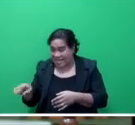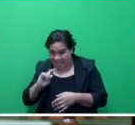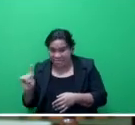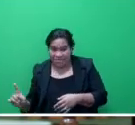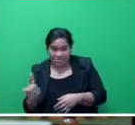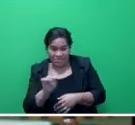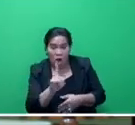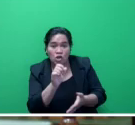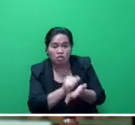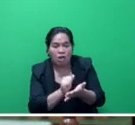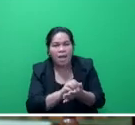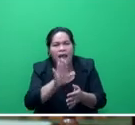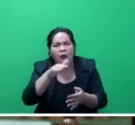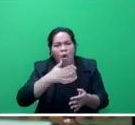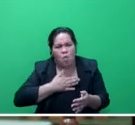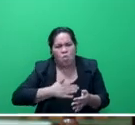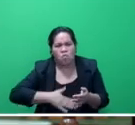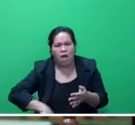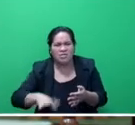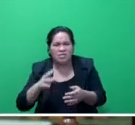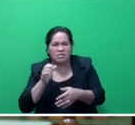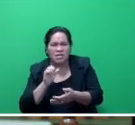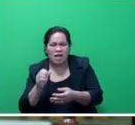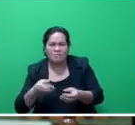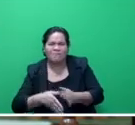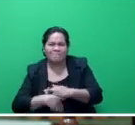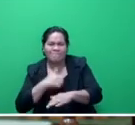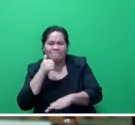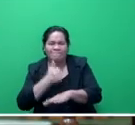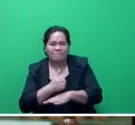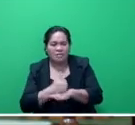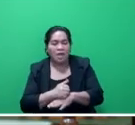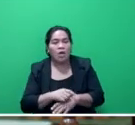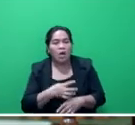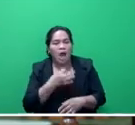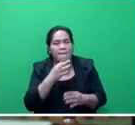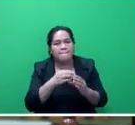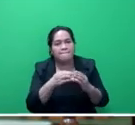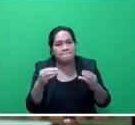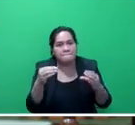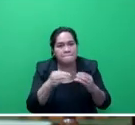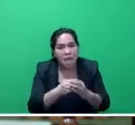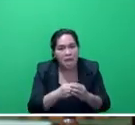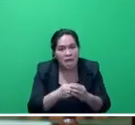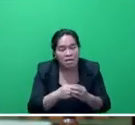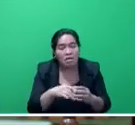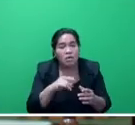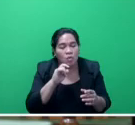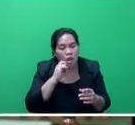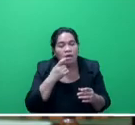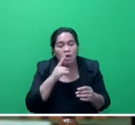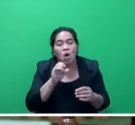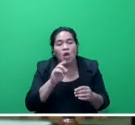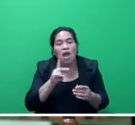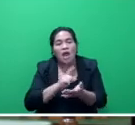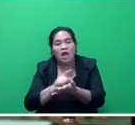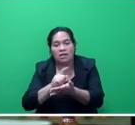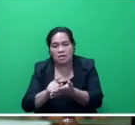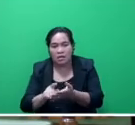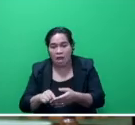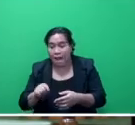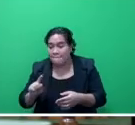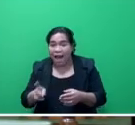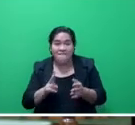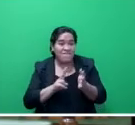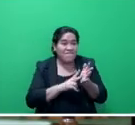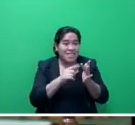$20,000 deposit up front and maybe another $10,000 or $15,000 later, then she gets a payment gateway. With the VT Card platform, it's applicable